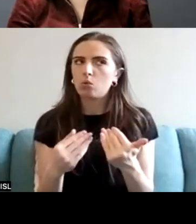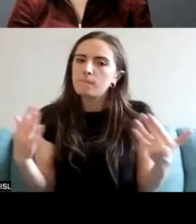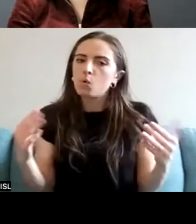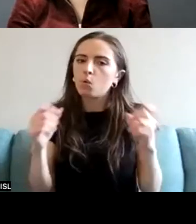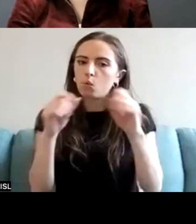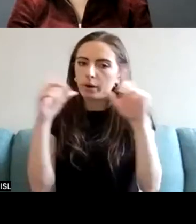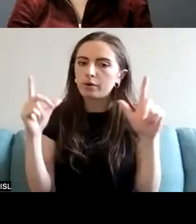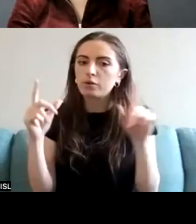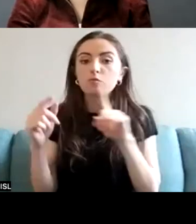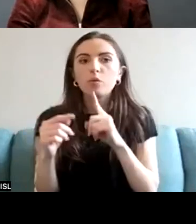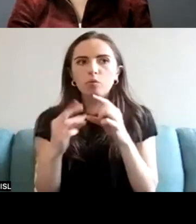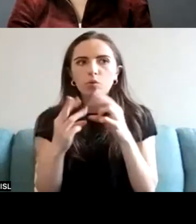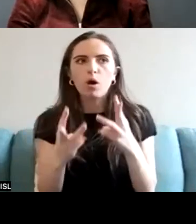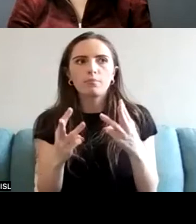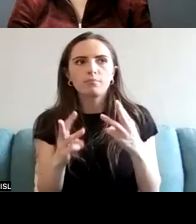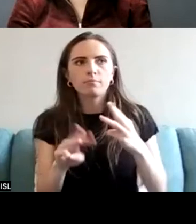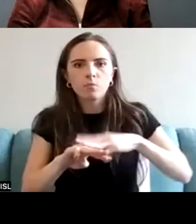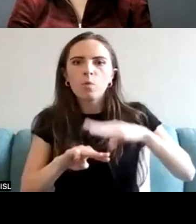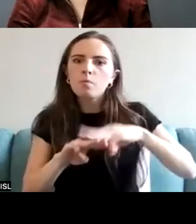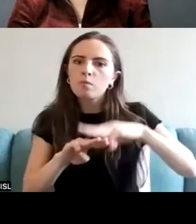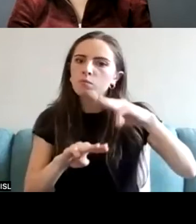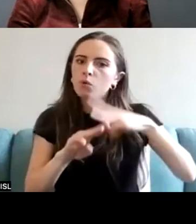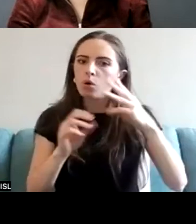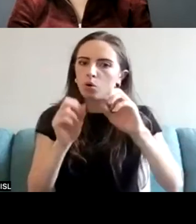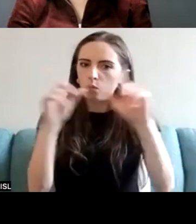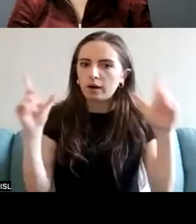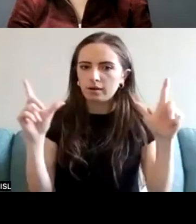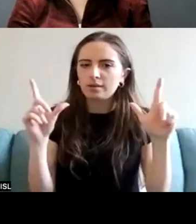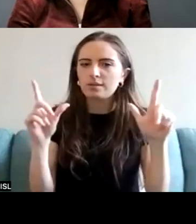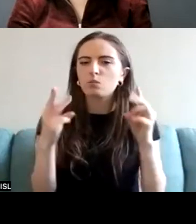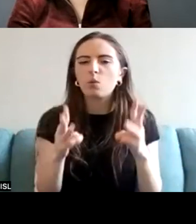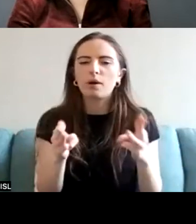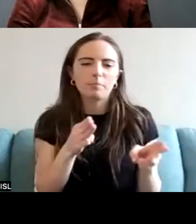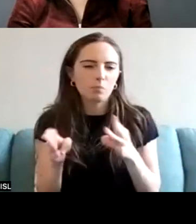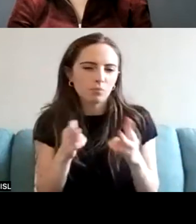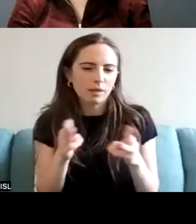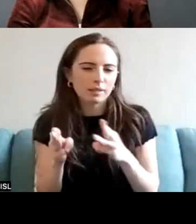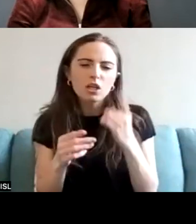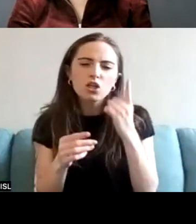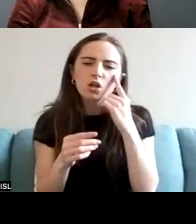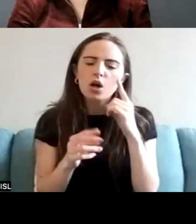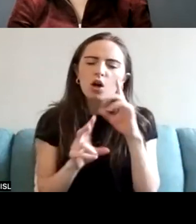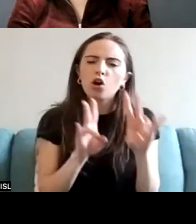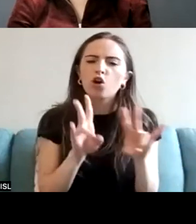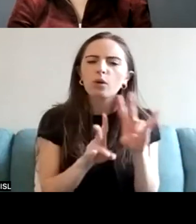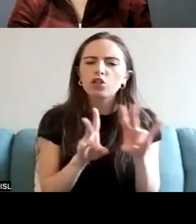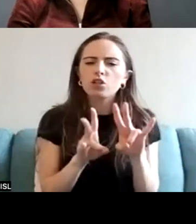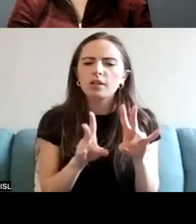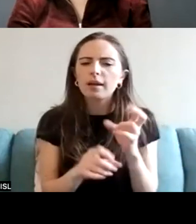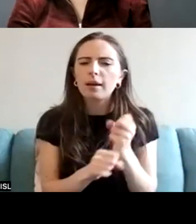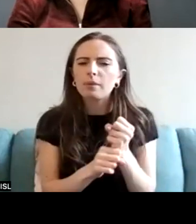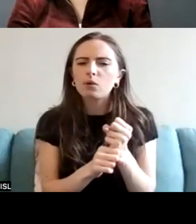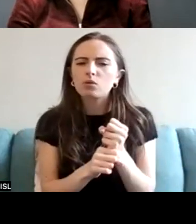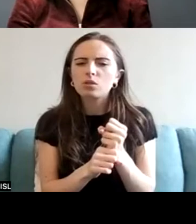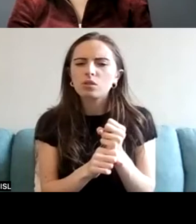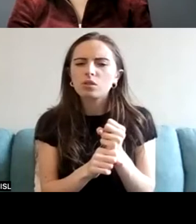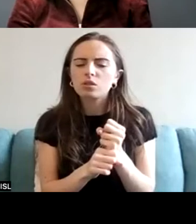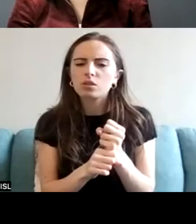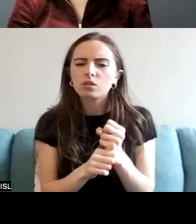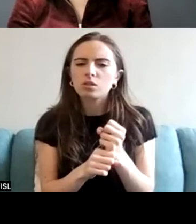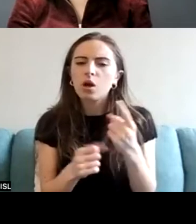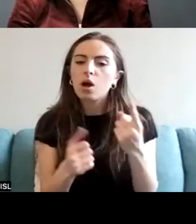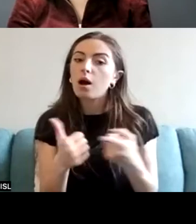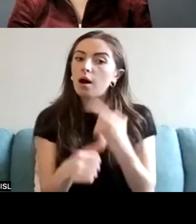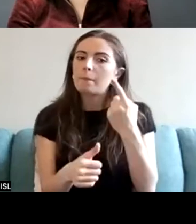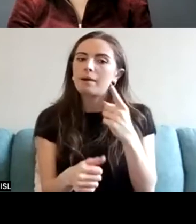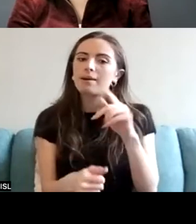want to see a lot more of that. And then we want to see people putting it into practice. I just saw there was a question there about using an automated alt text